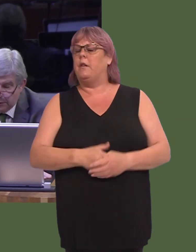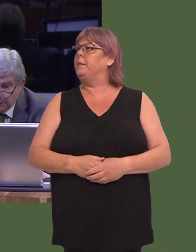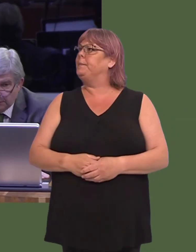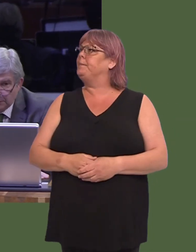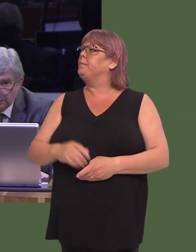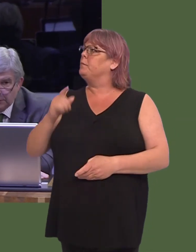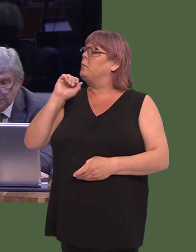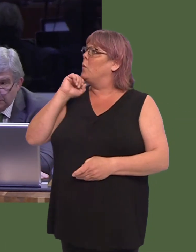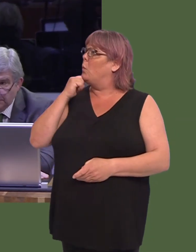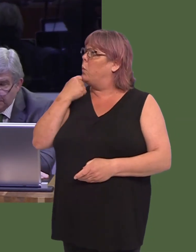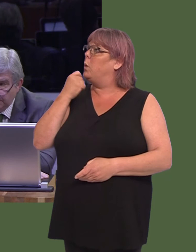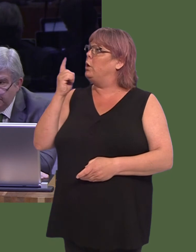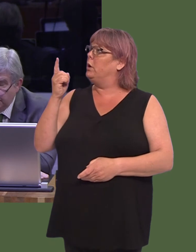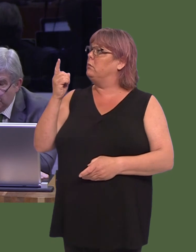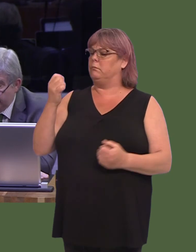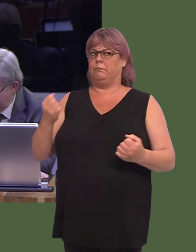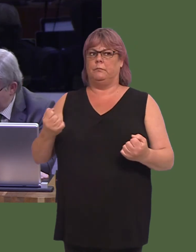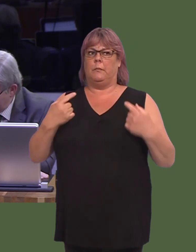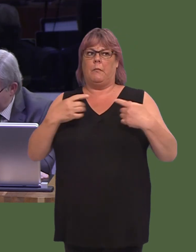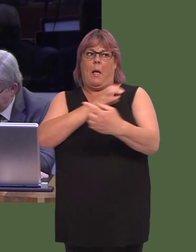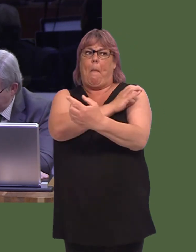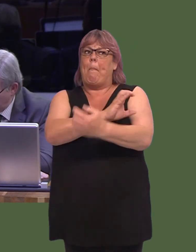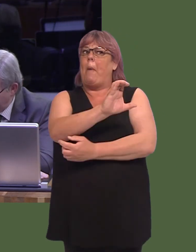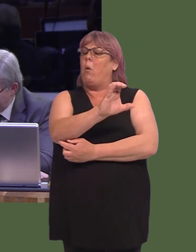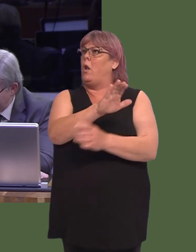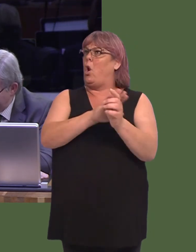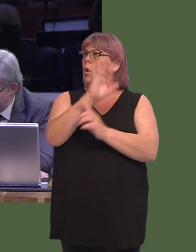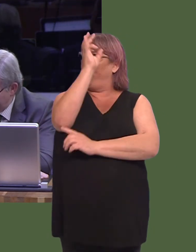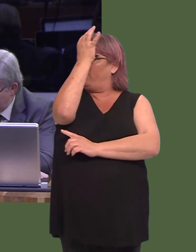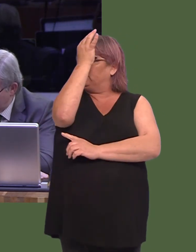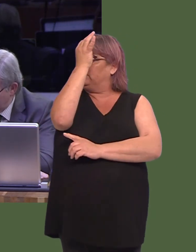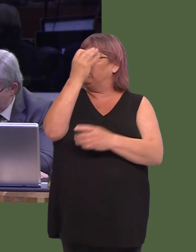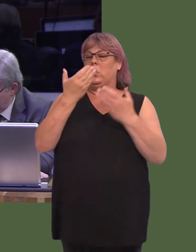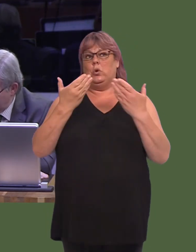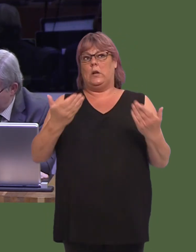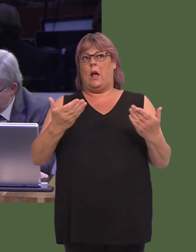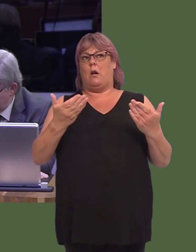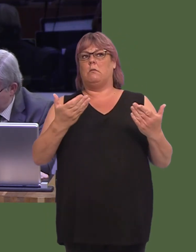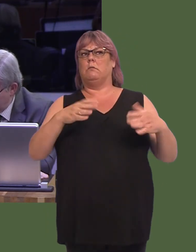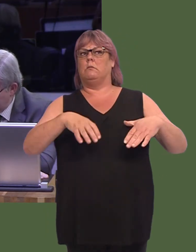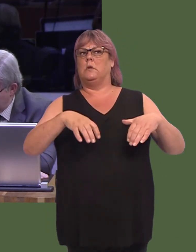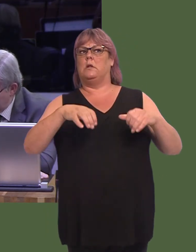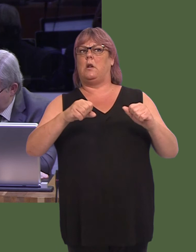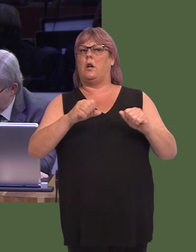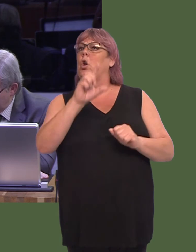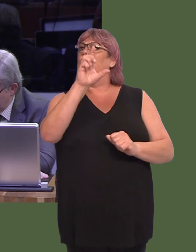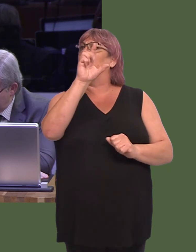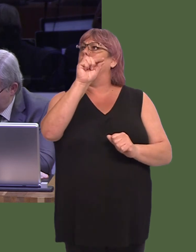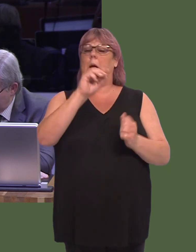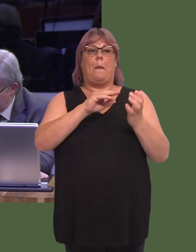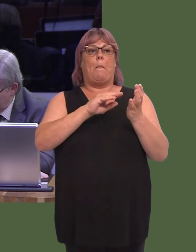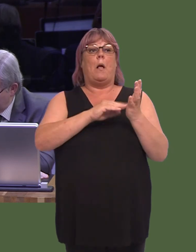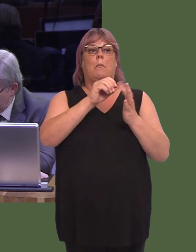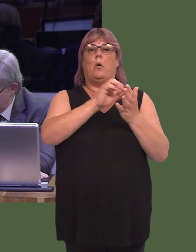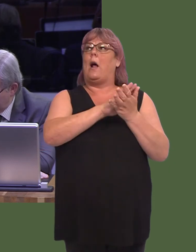health. So will you at least empower local authorities now to introduce